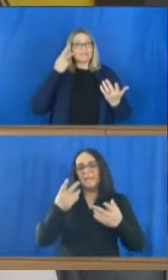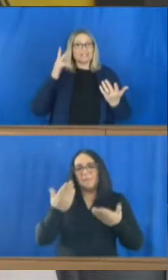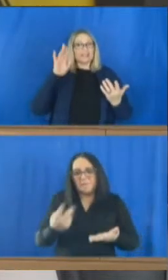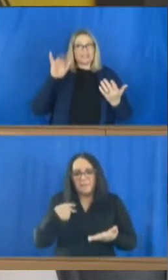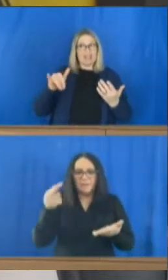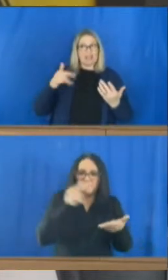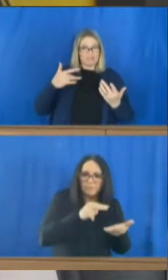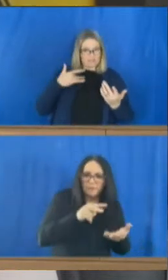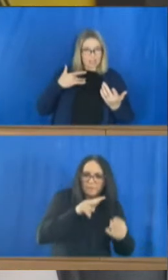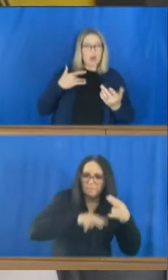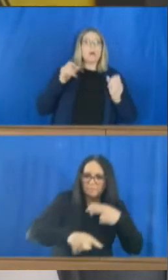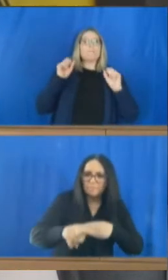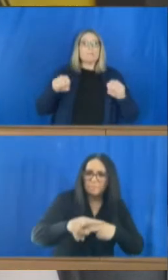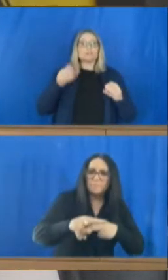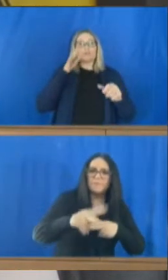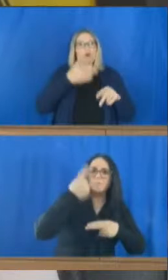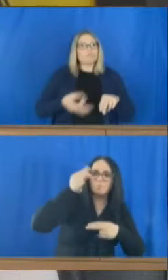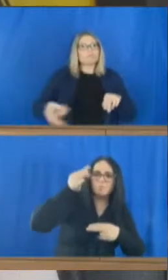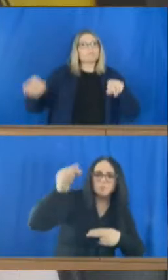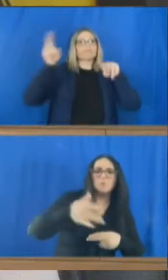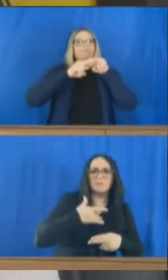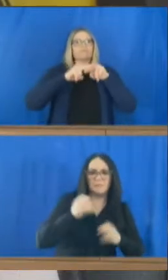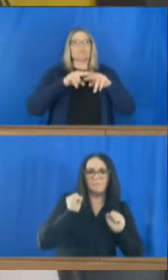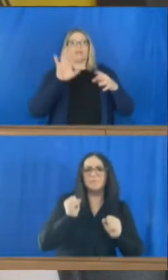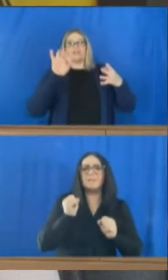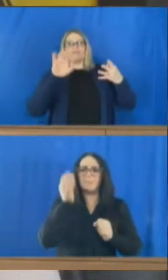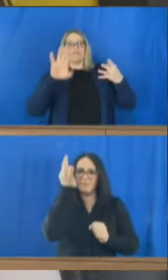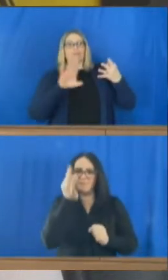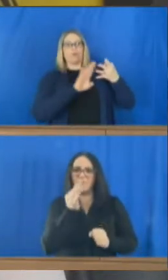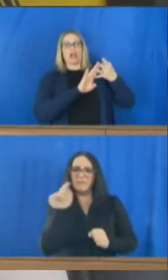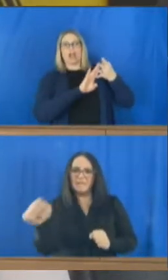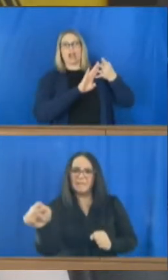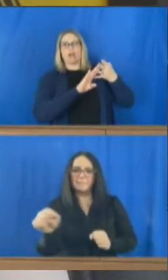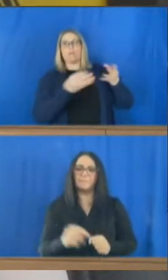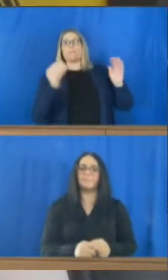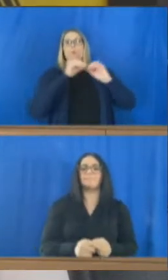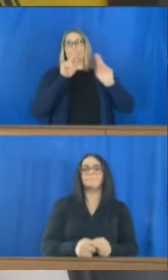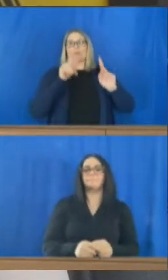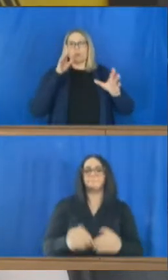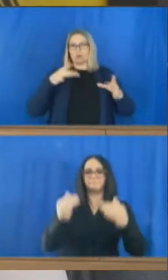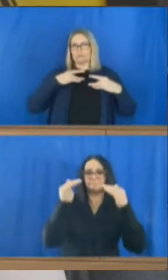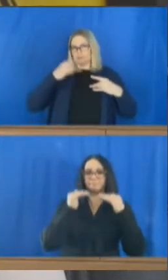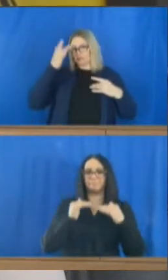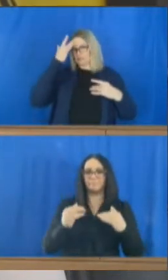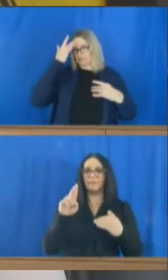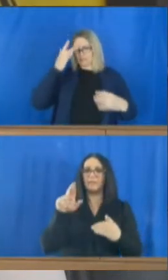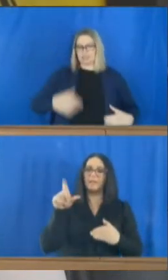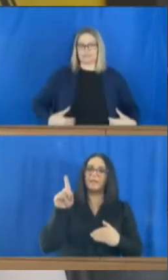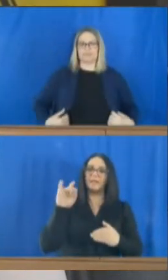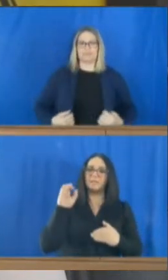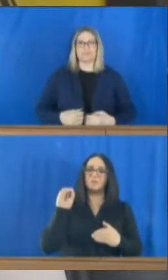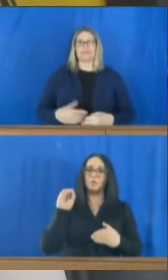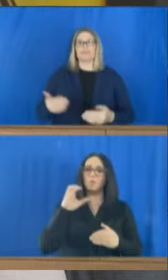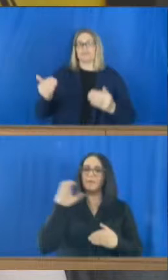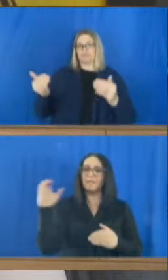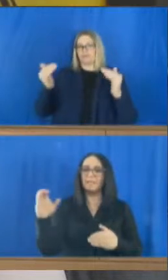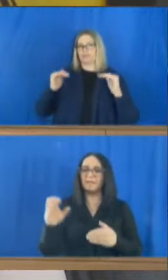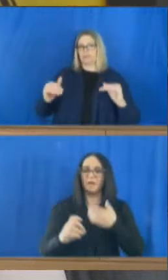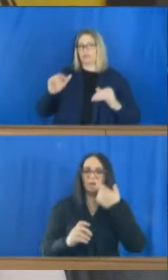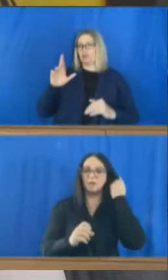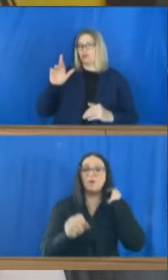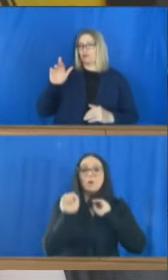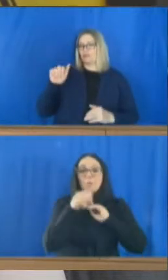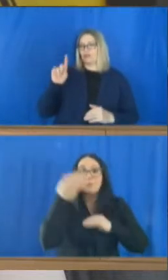en français, s'il vous plaît, Dr. Russell. Pourquoi donc lever les restrictions si vous dites que on va voir quand même le nombre de cas augmenter,